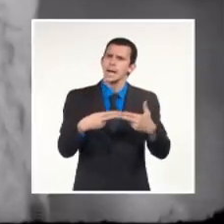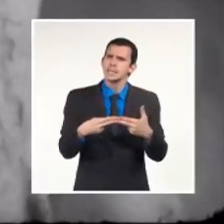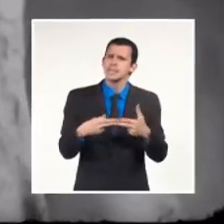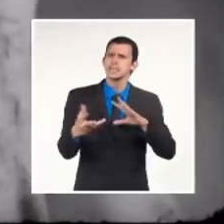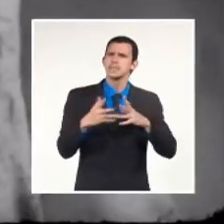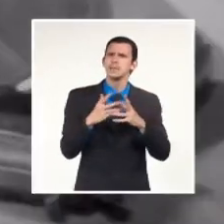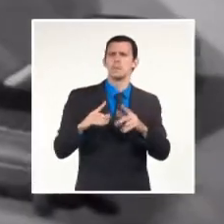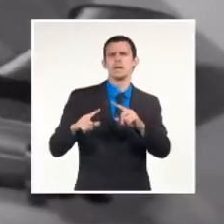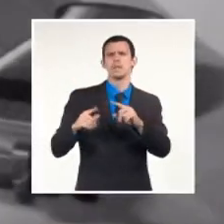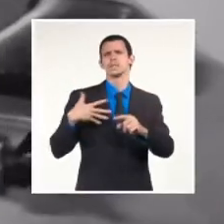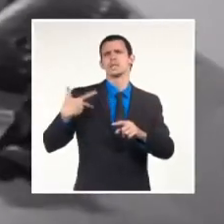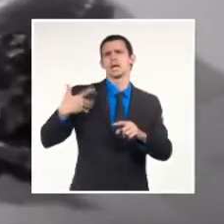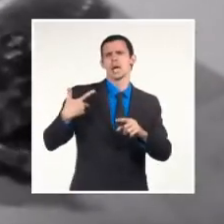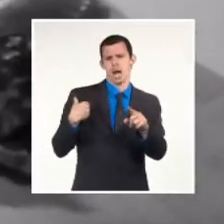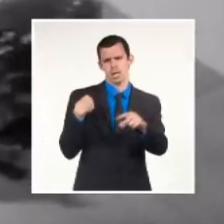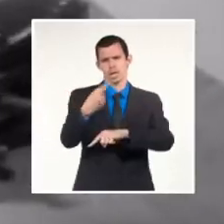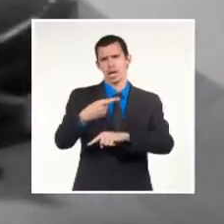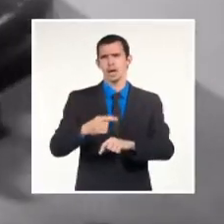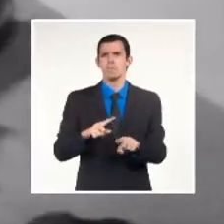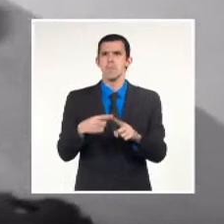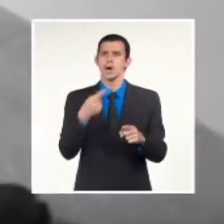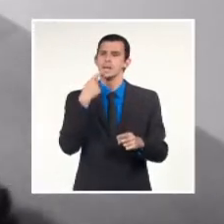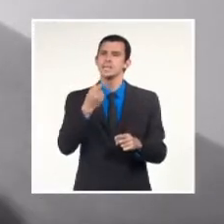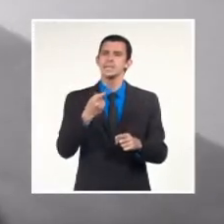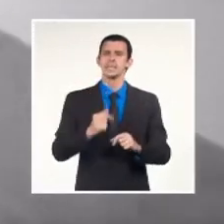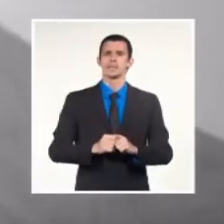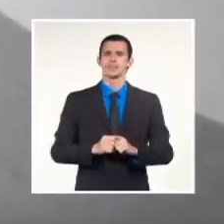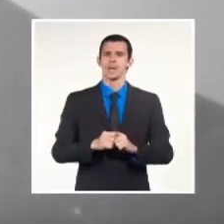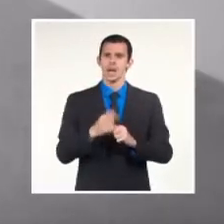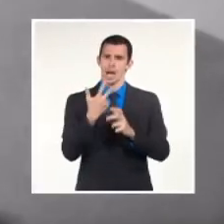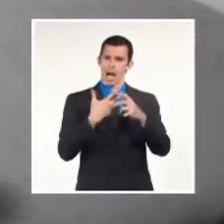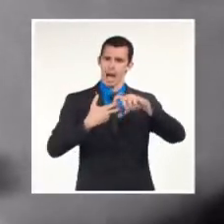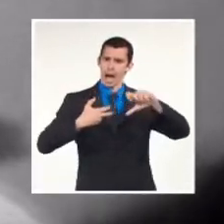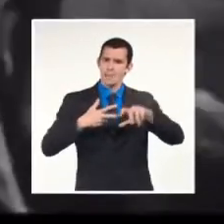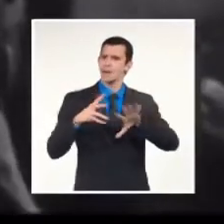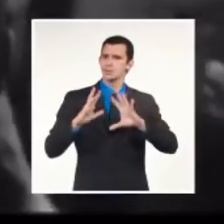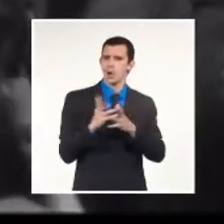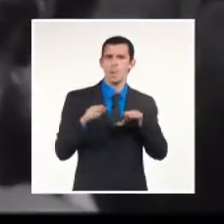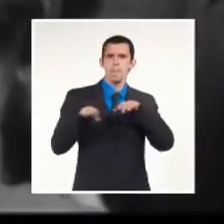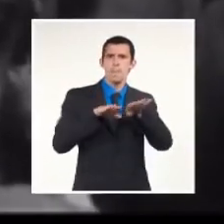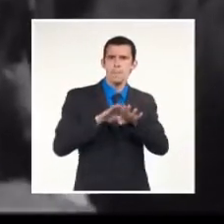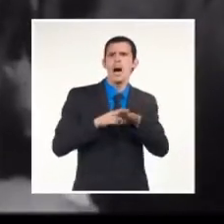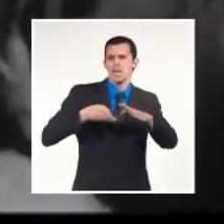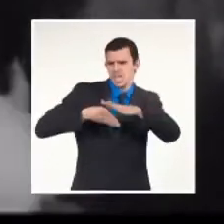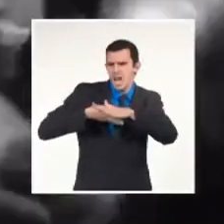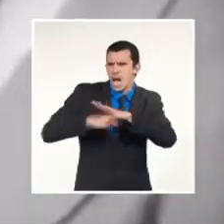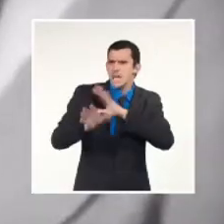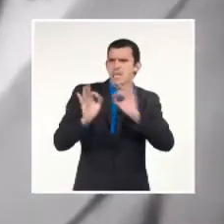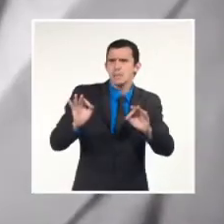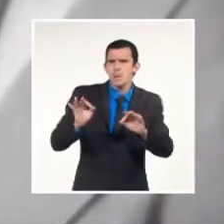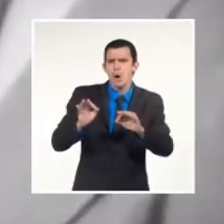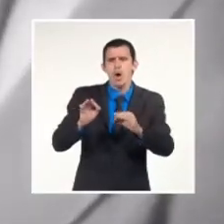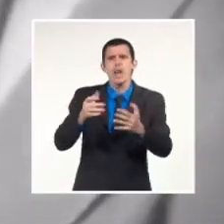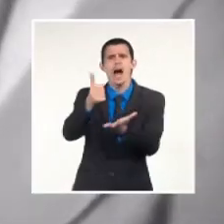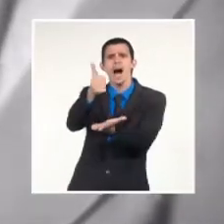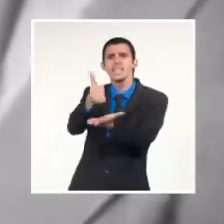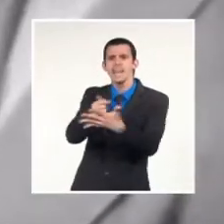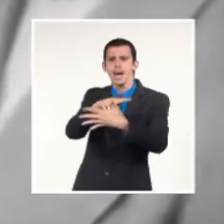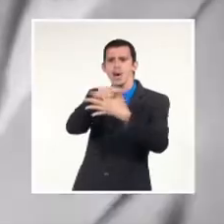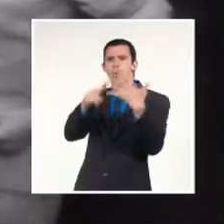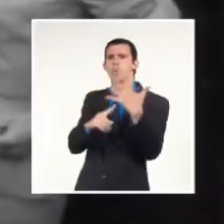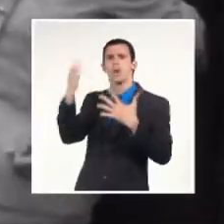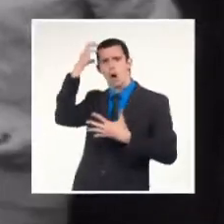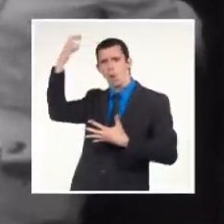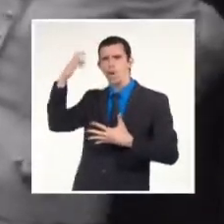accomplices goes the evil distinction of having perpetrated a criminal outrage almost unique in America's history.